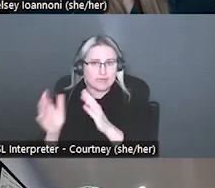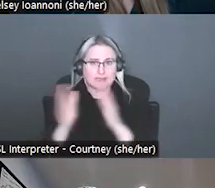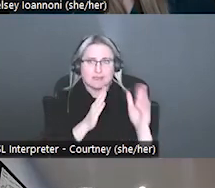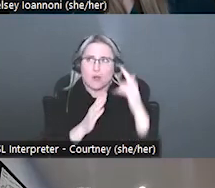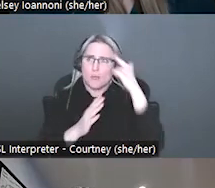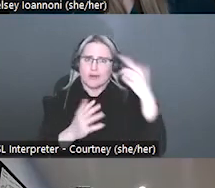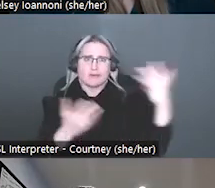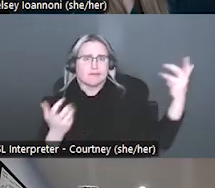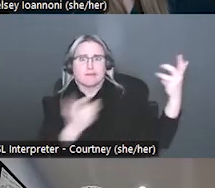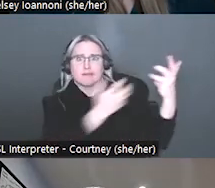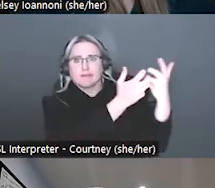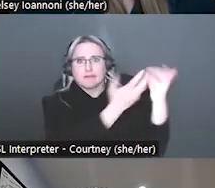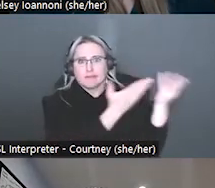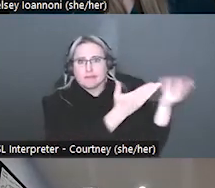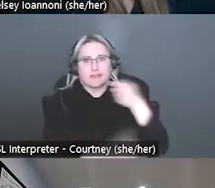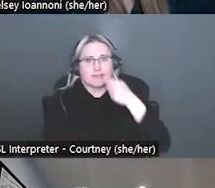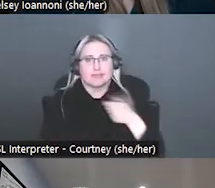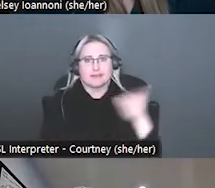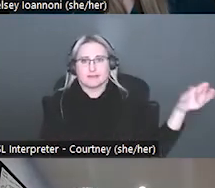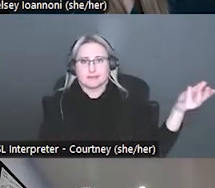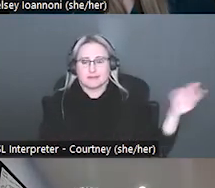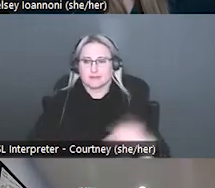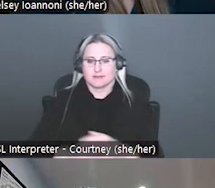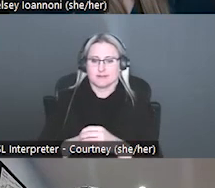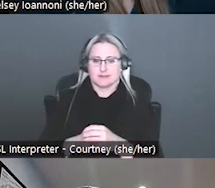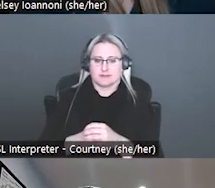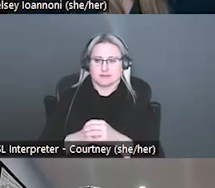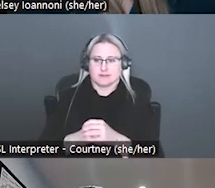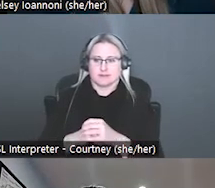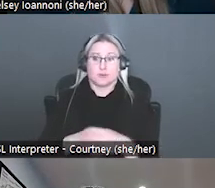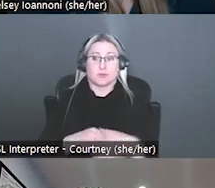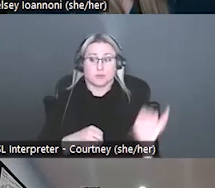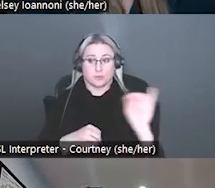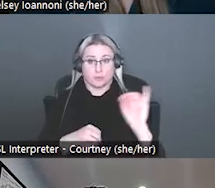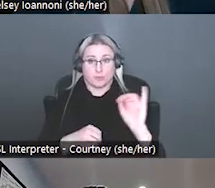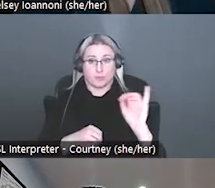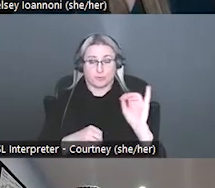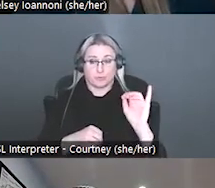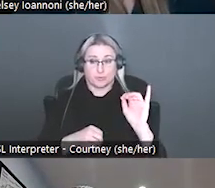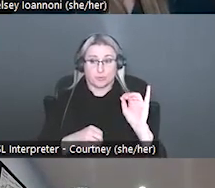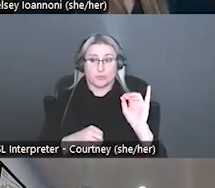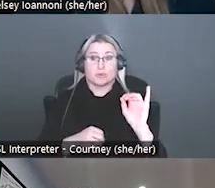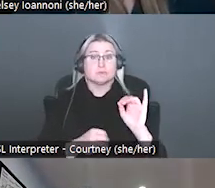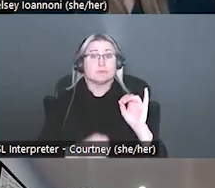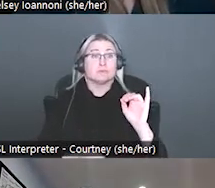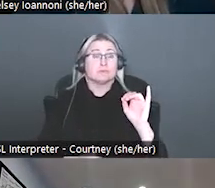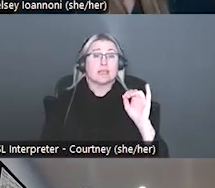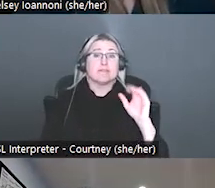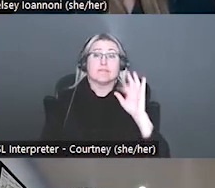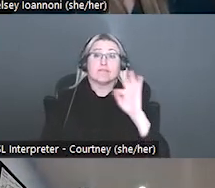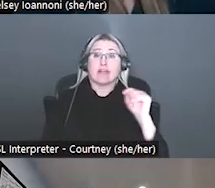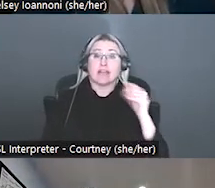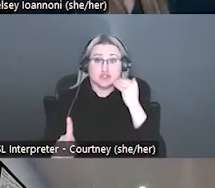bodily container of thinness. It also works to diminish fat shame among people